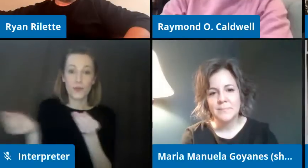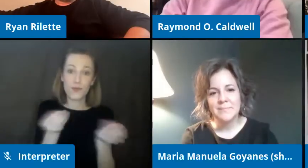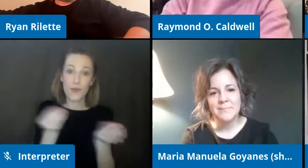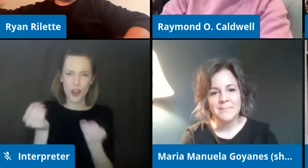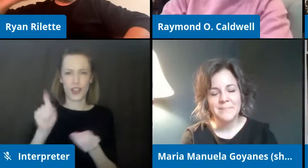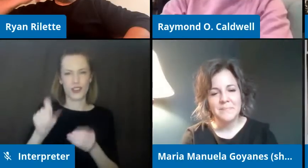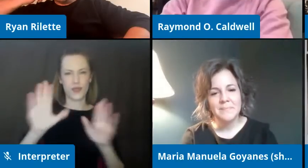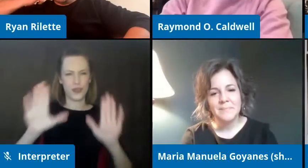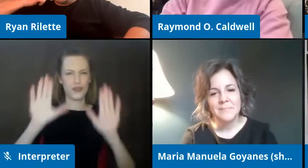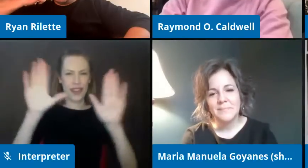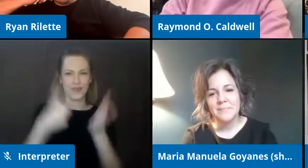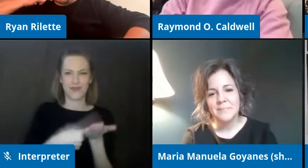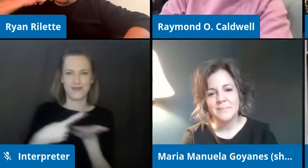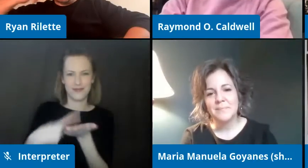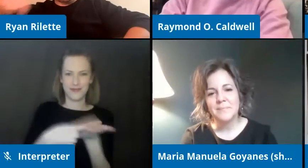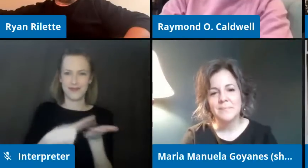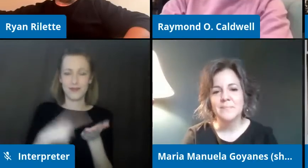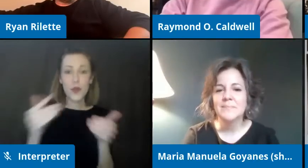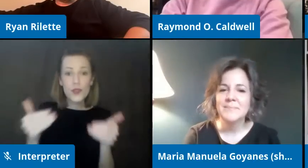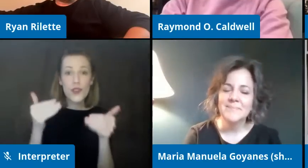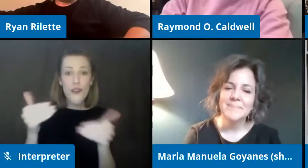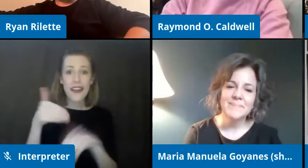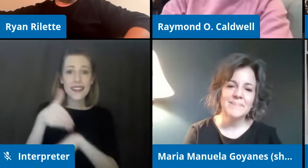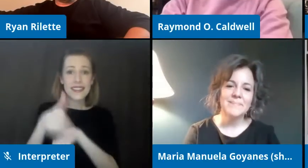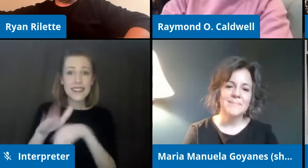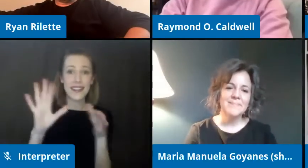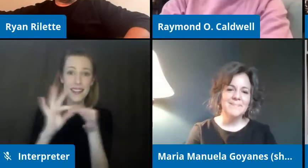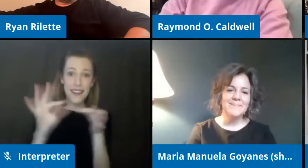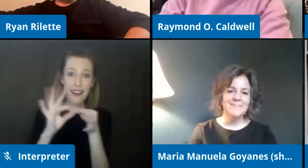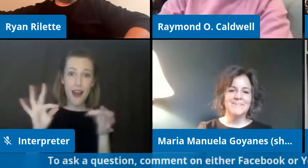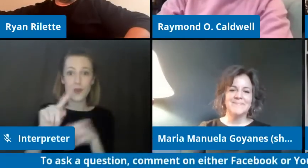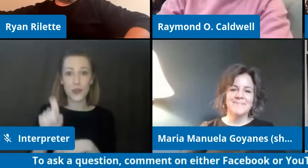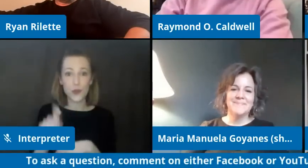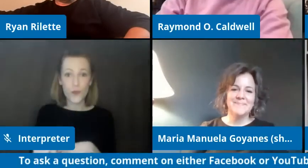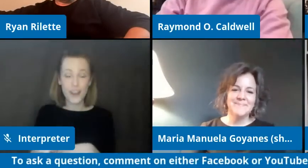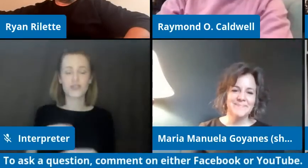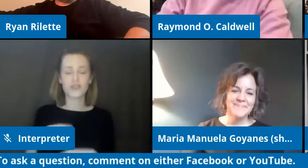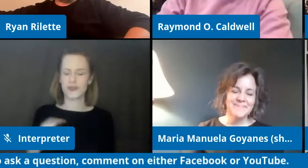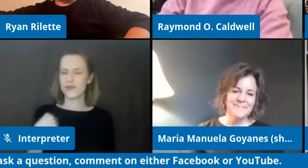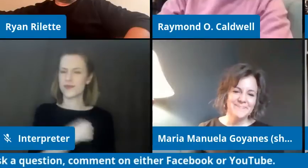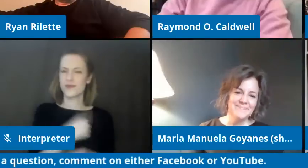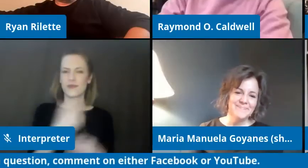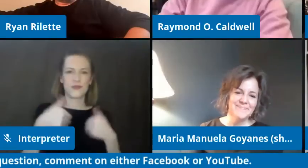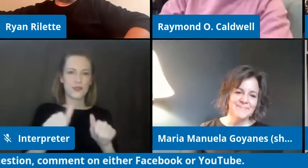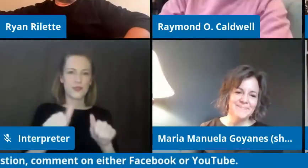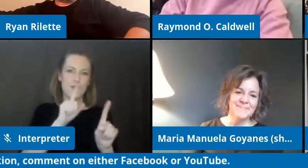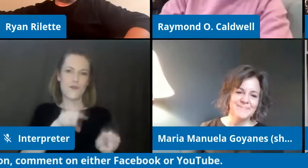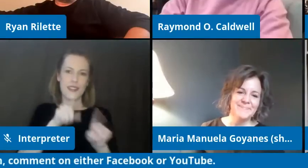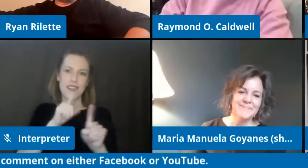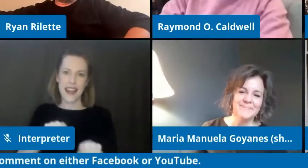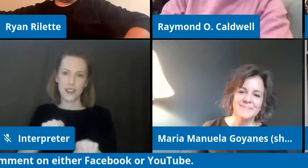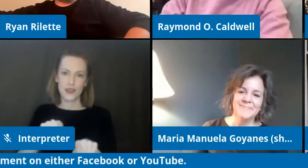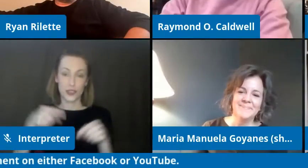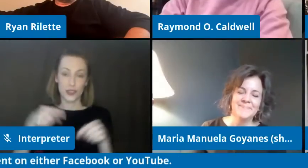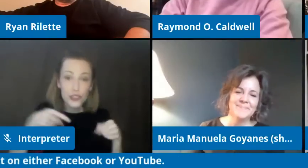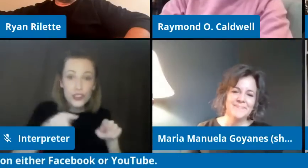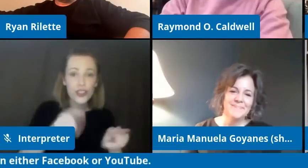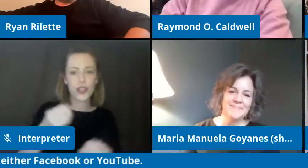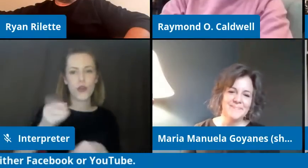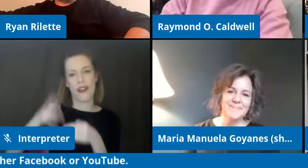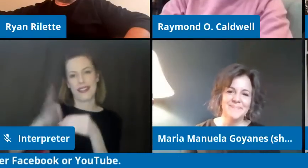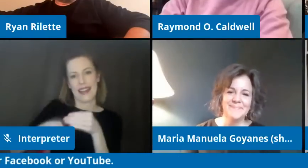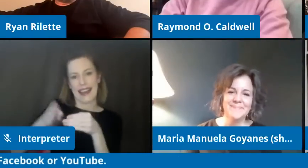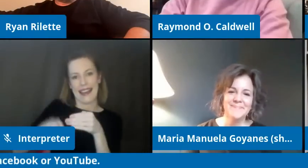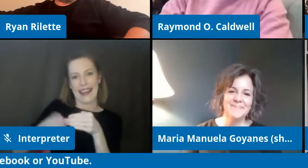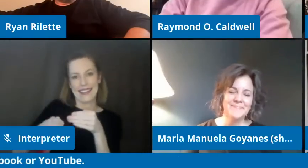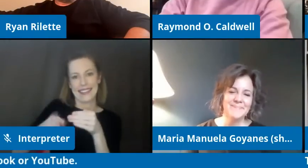send comments and questions our way. We'll try to answer them either during or towards the end of this hour-long program.